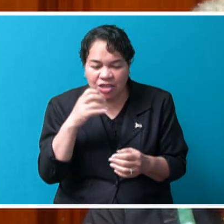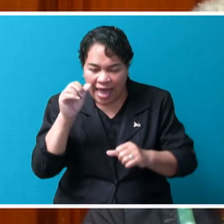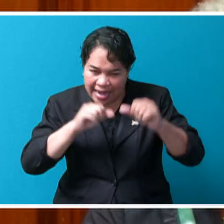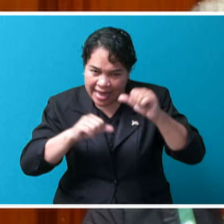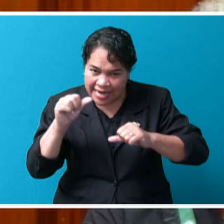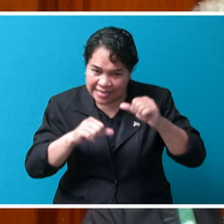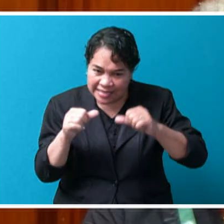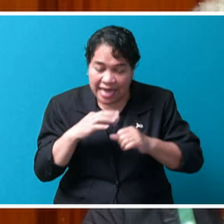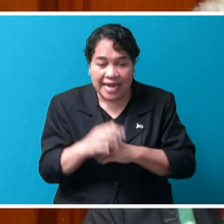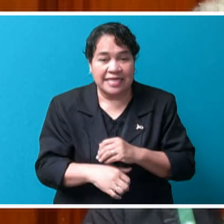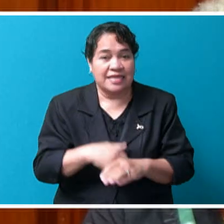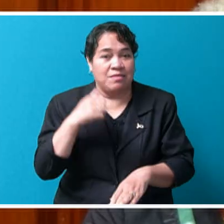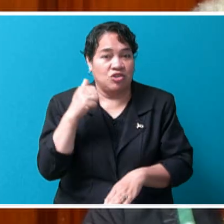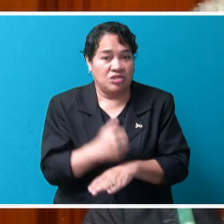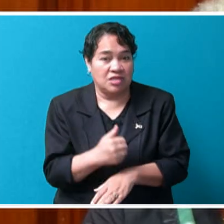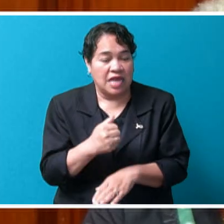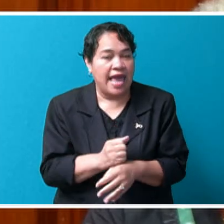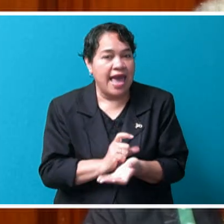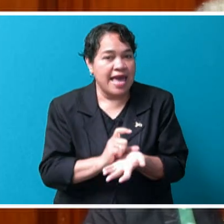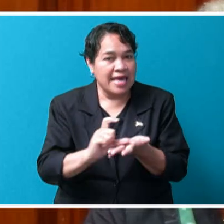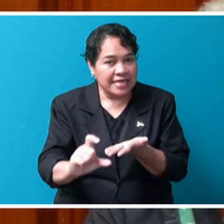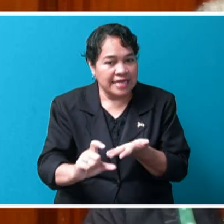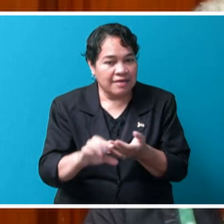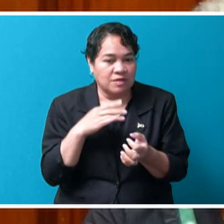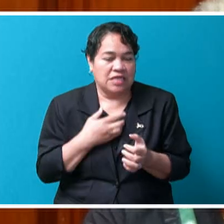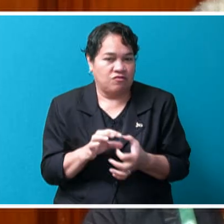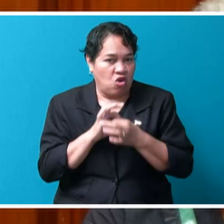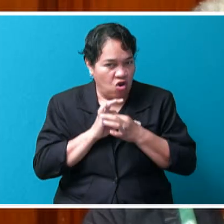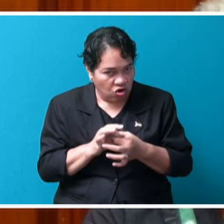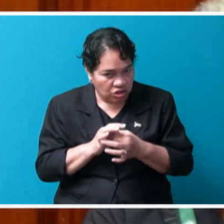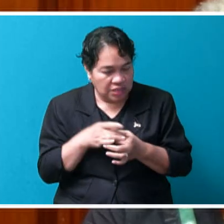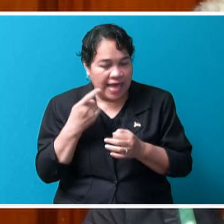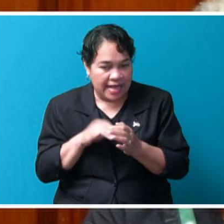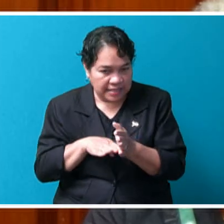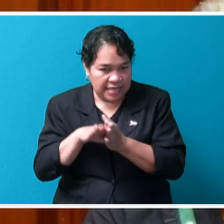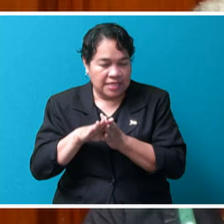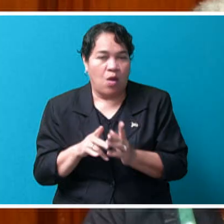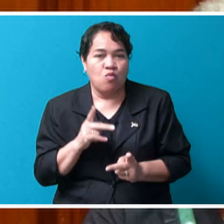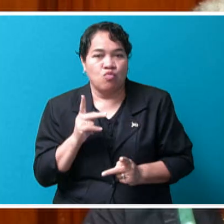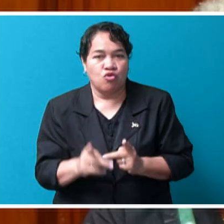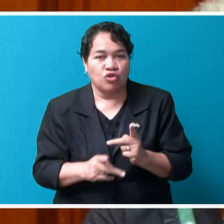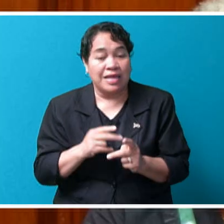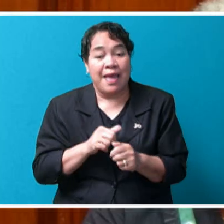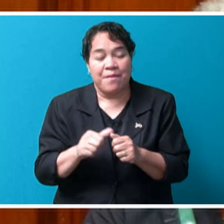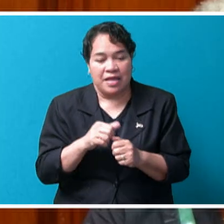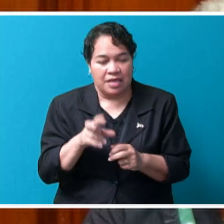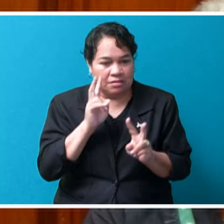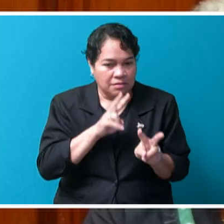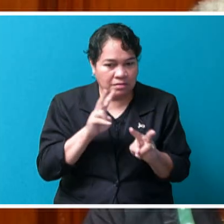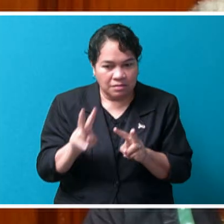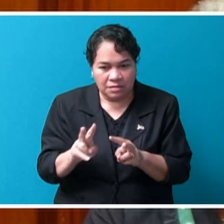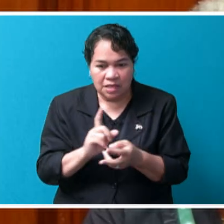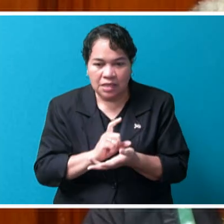as establishing a clear case ownership and escalation process, and better distinguishing straightforward